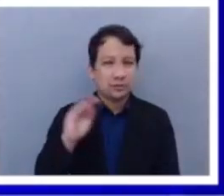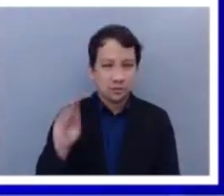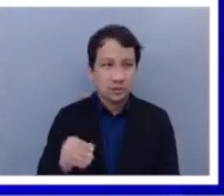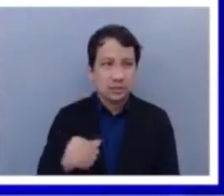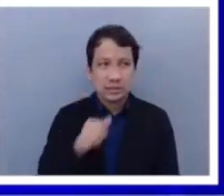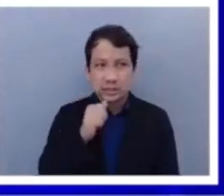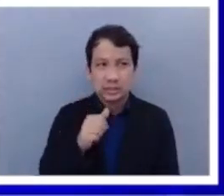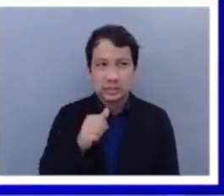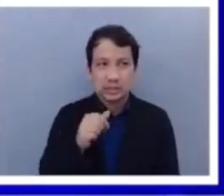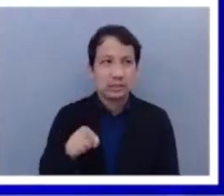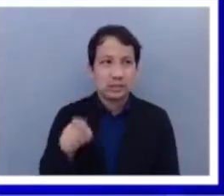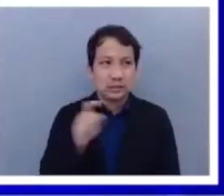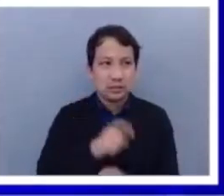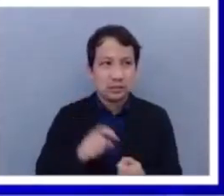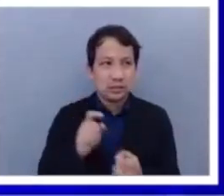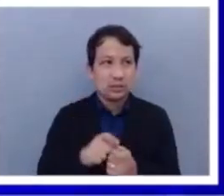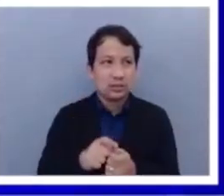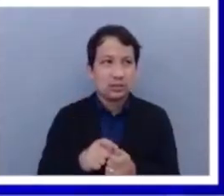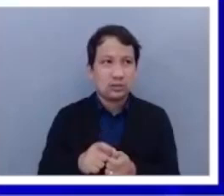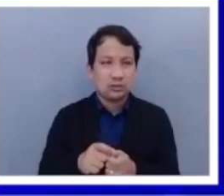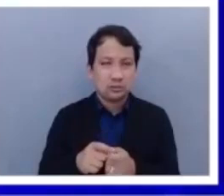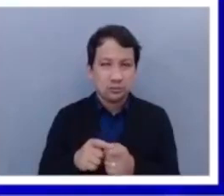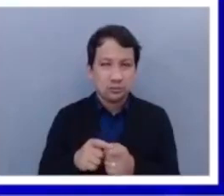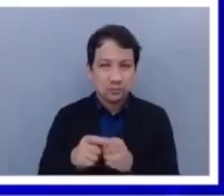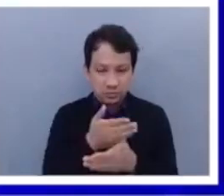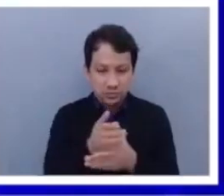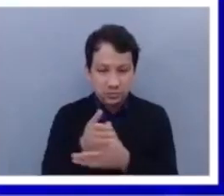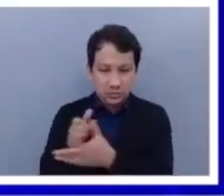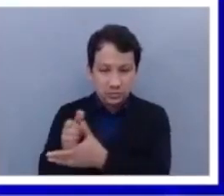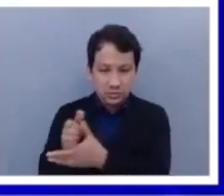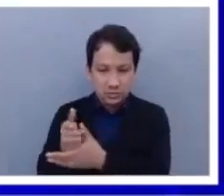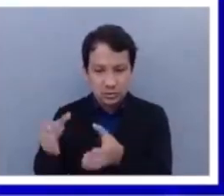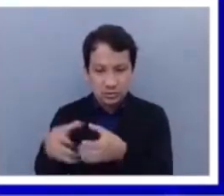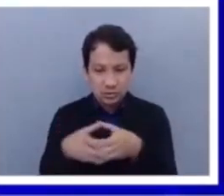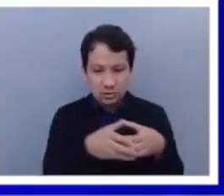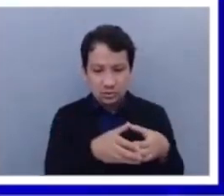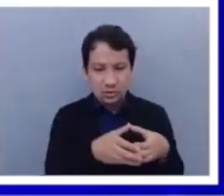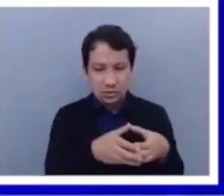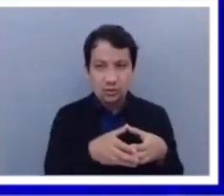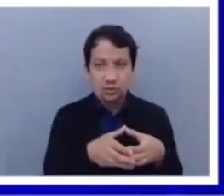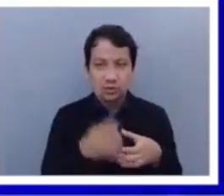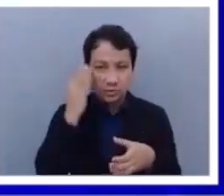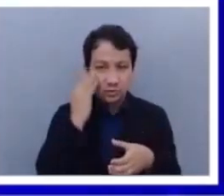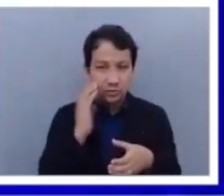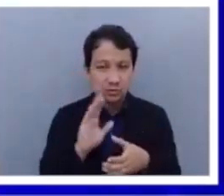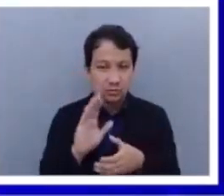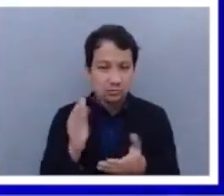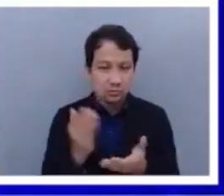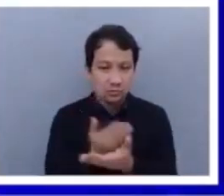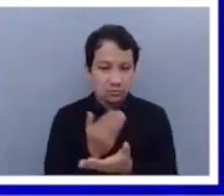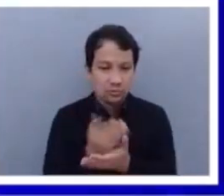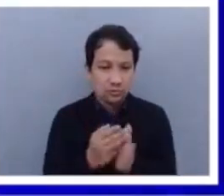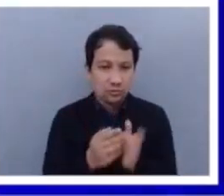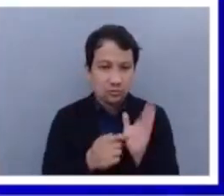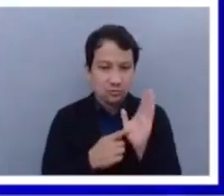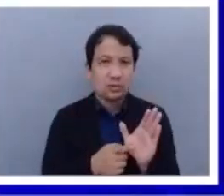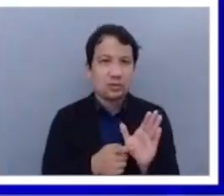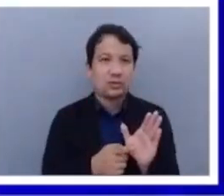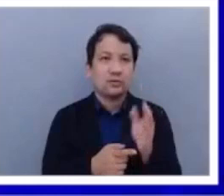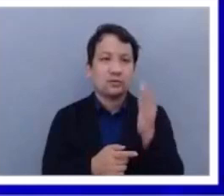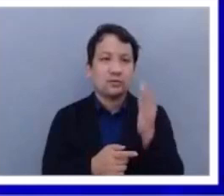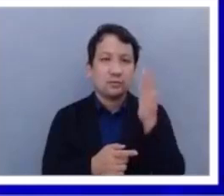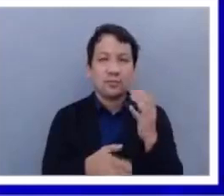significant yon. So, may nagko-contribute talaga na underemployed from the new entrants. But there are also underemployed doon